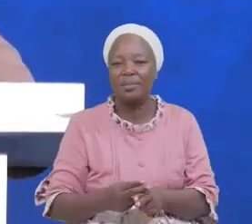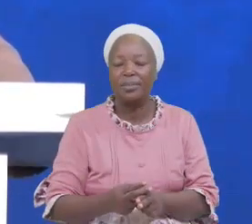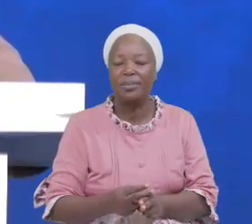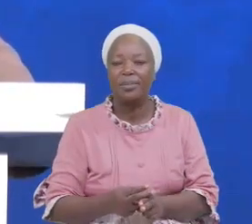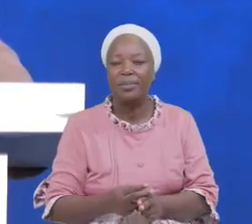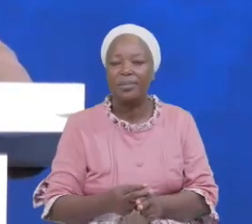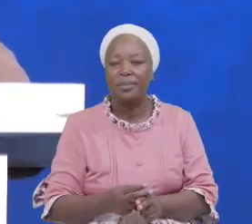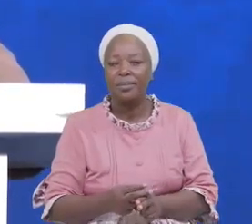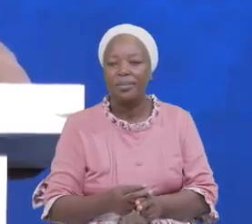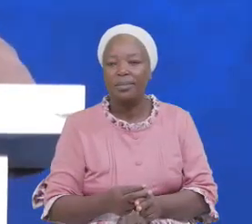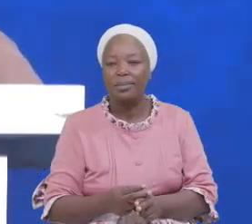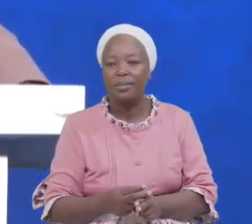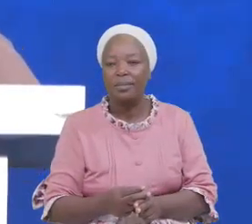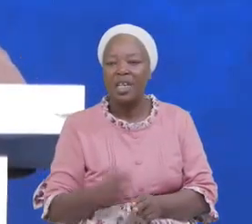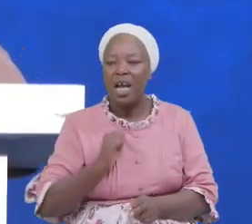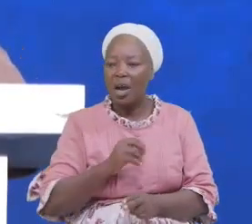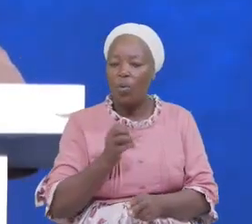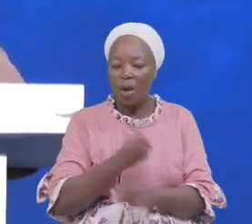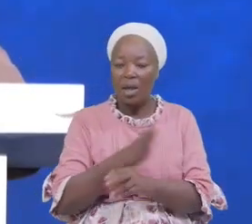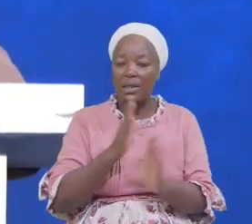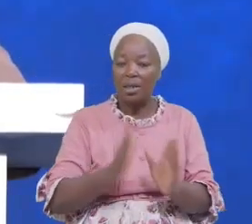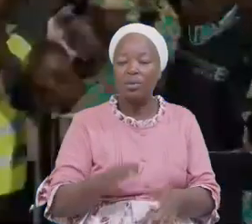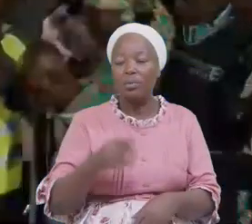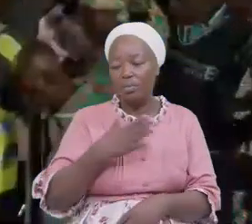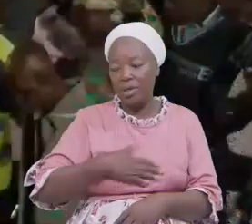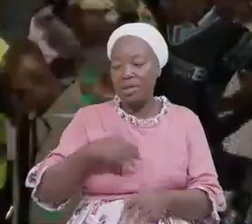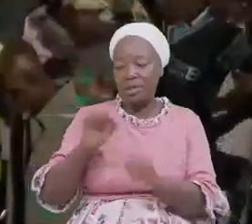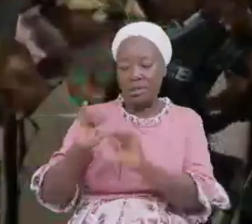Our counselor shall remain with them,